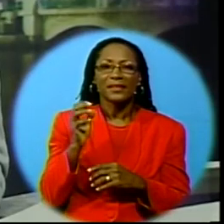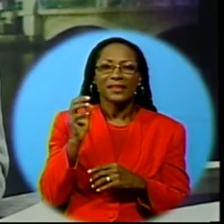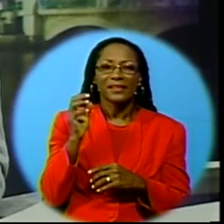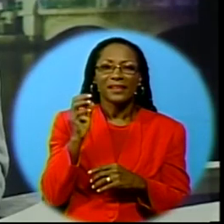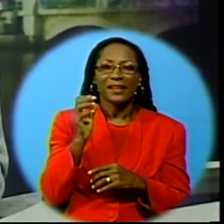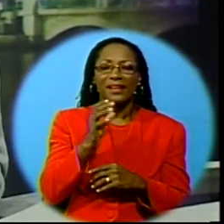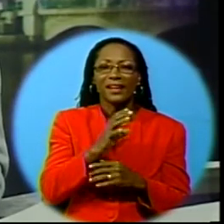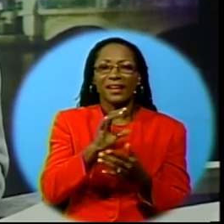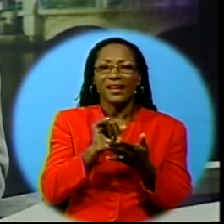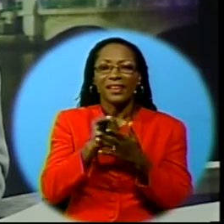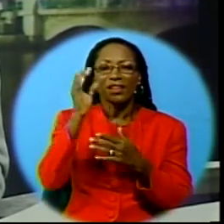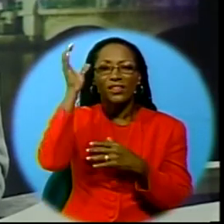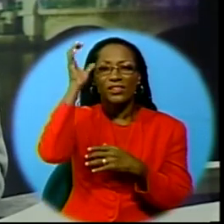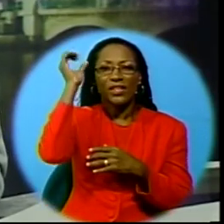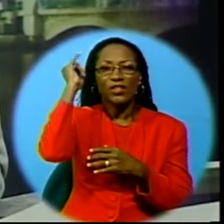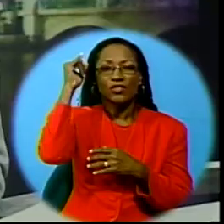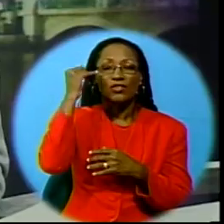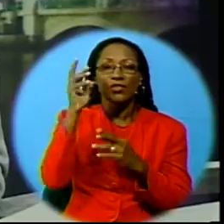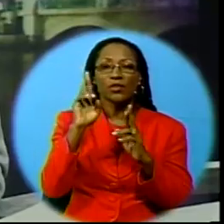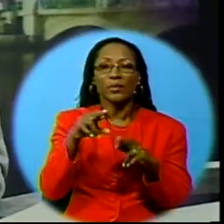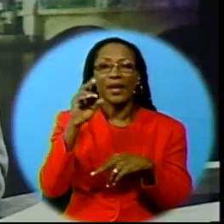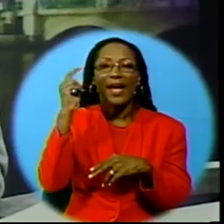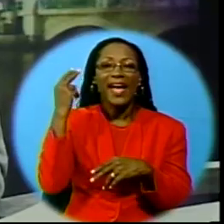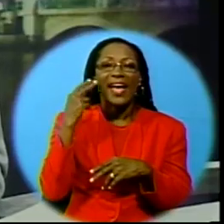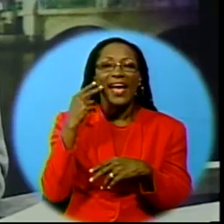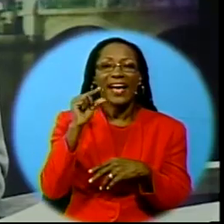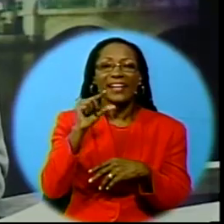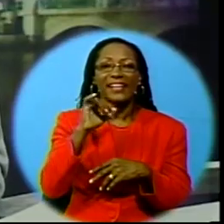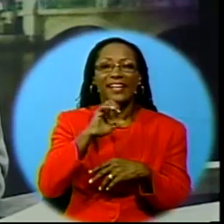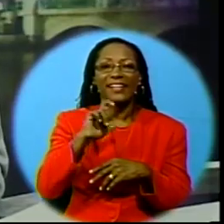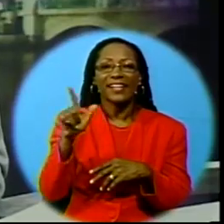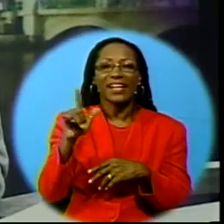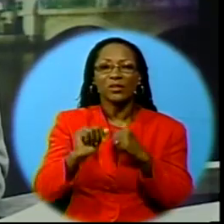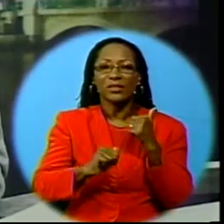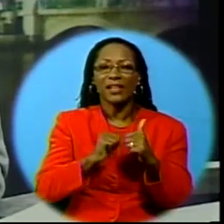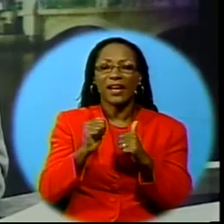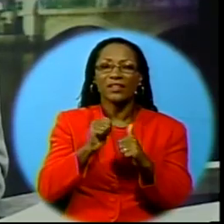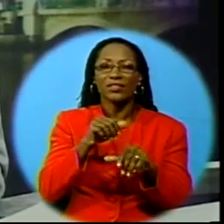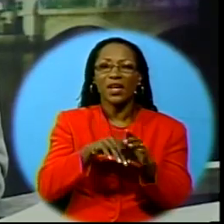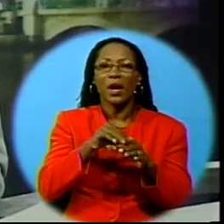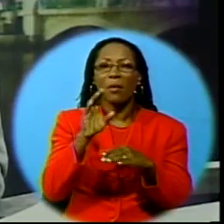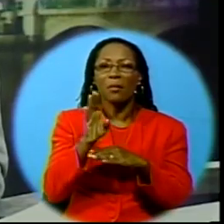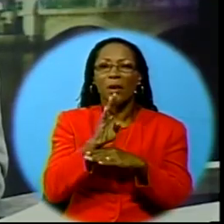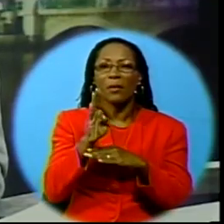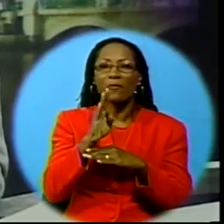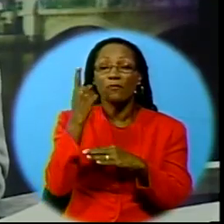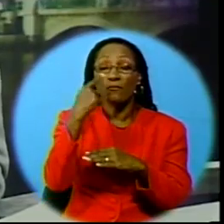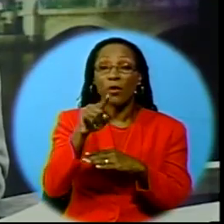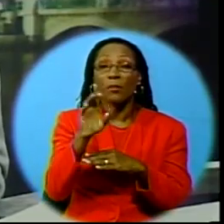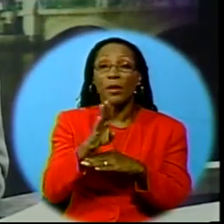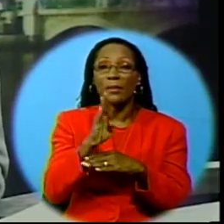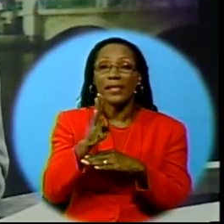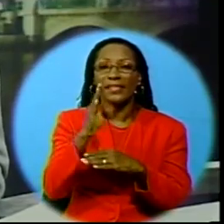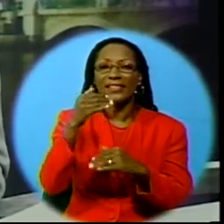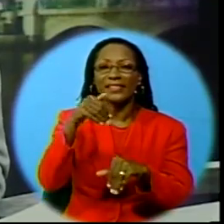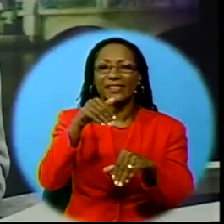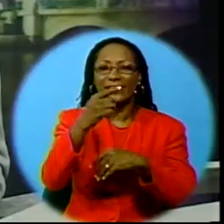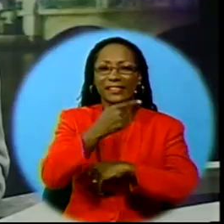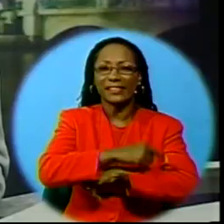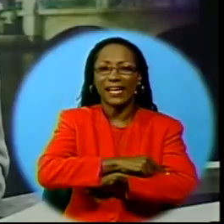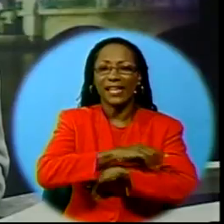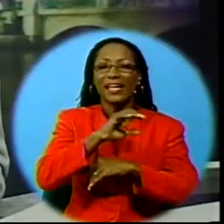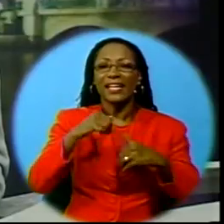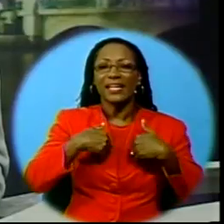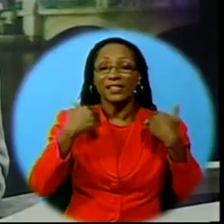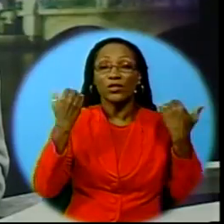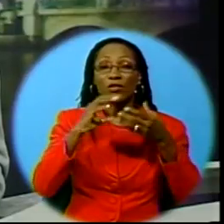That's Shane Jones there reporting. Hannah Gill was in action for Barbados today at the Youth Olympic Games in Nanjing, China. Gill